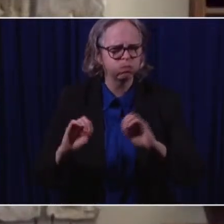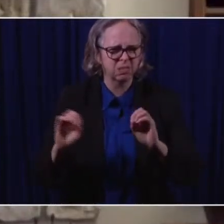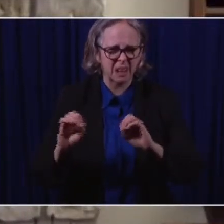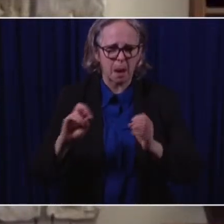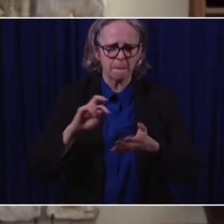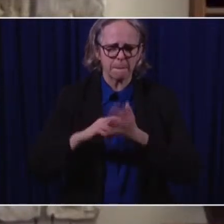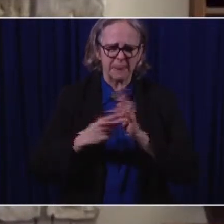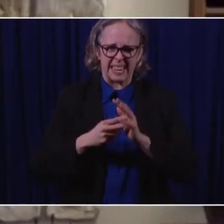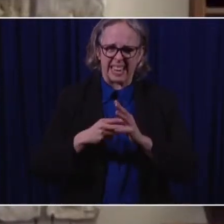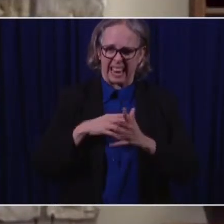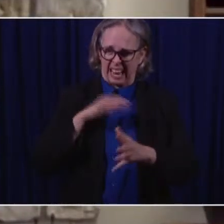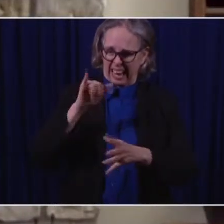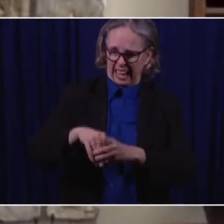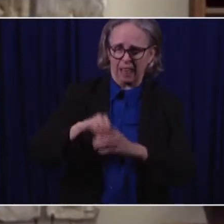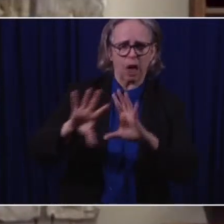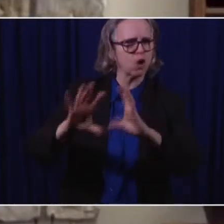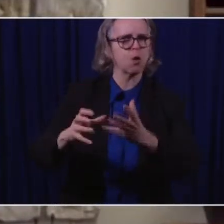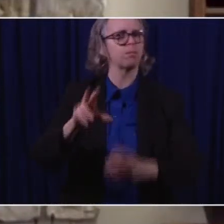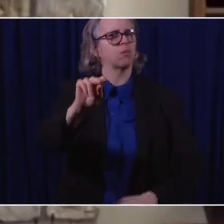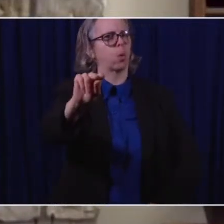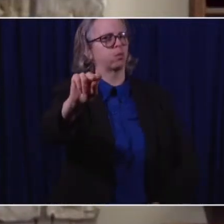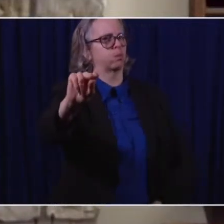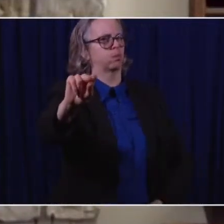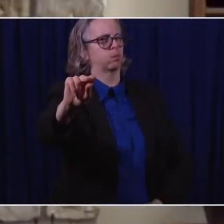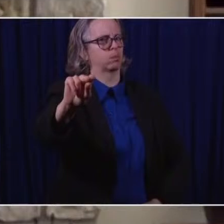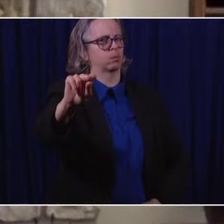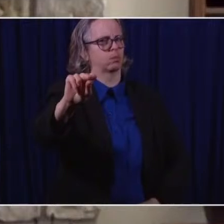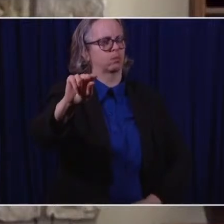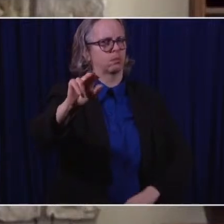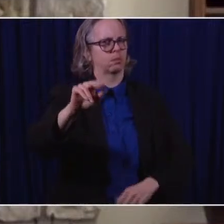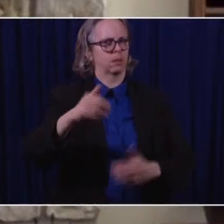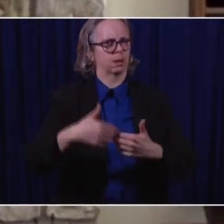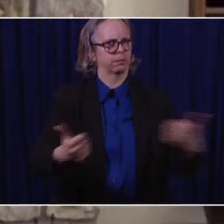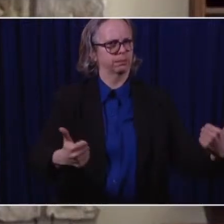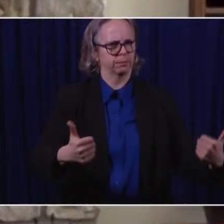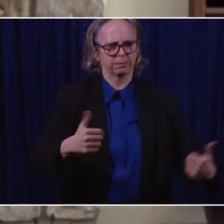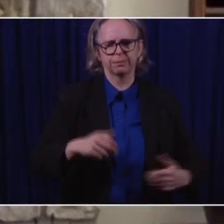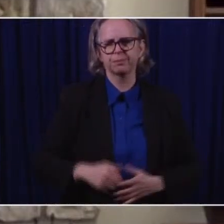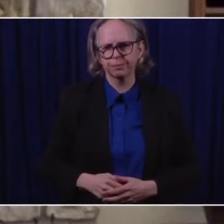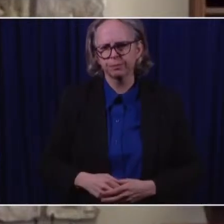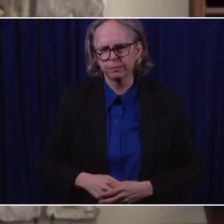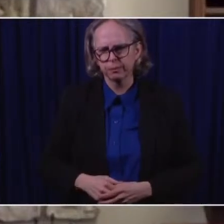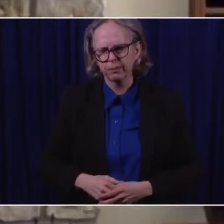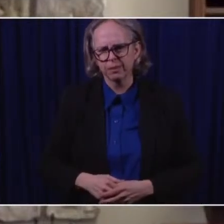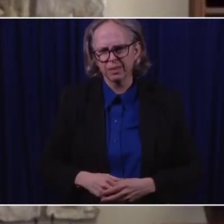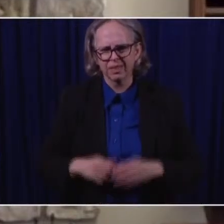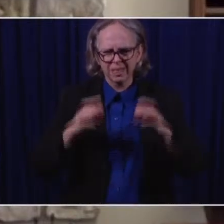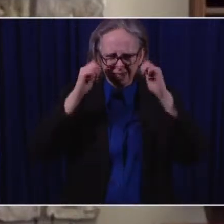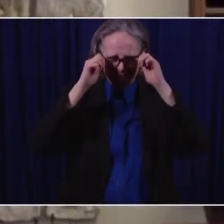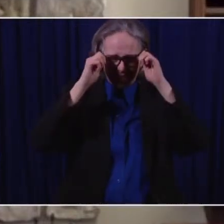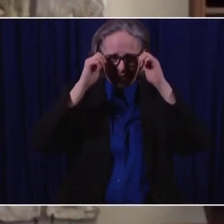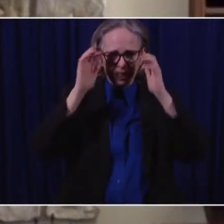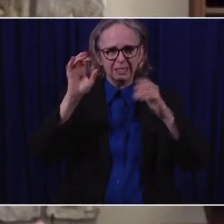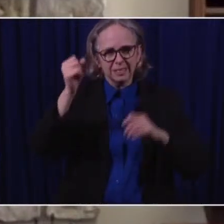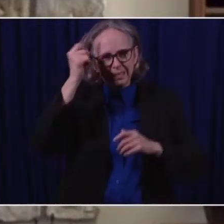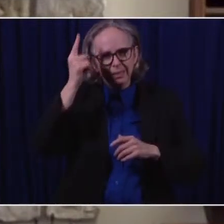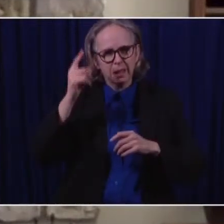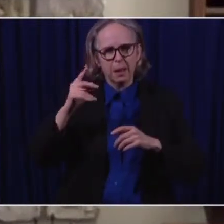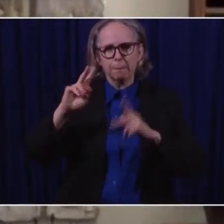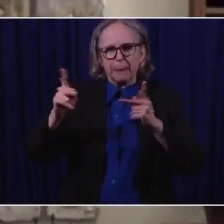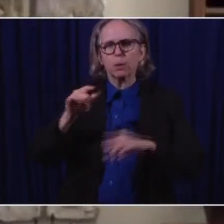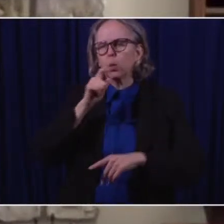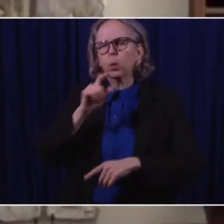been included in that group, for example. We were trying to define the group so that it would not be so